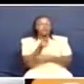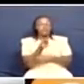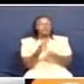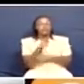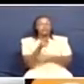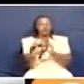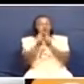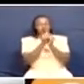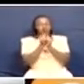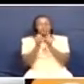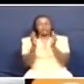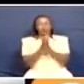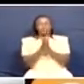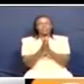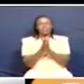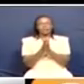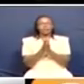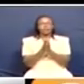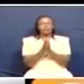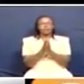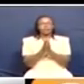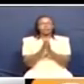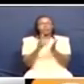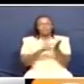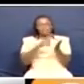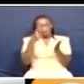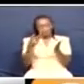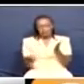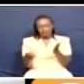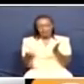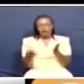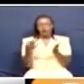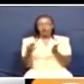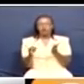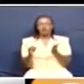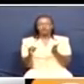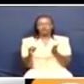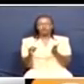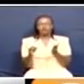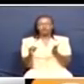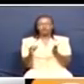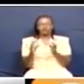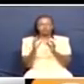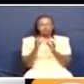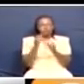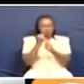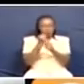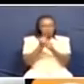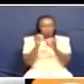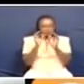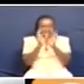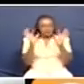together with the lack and failure of operational transparency. Those